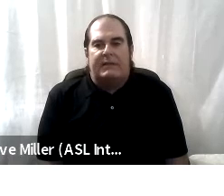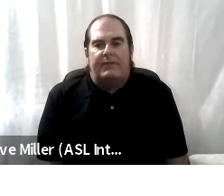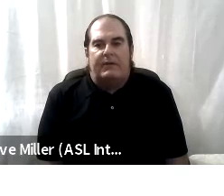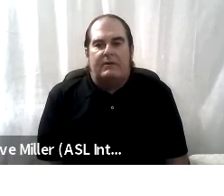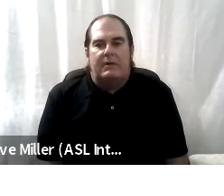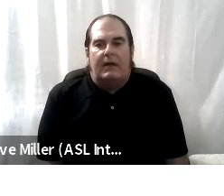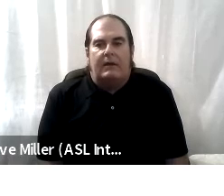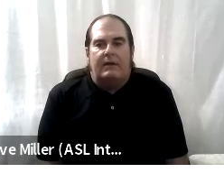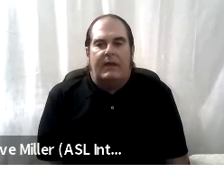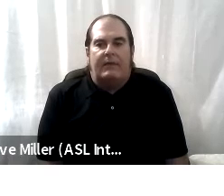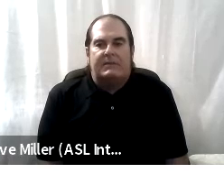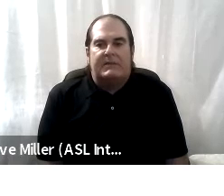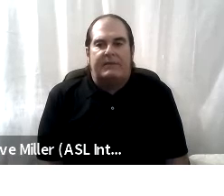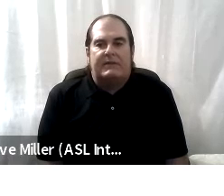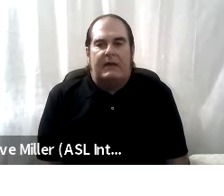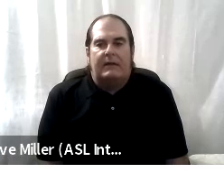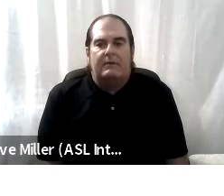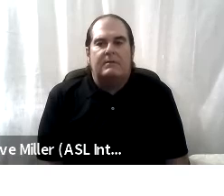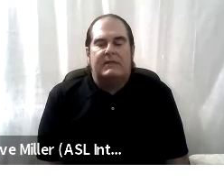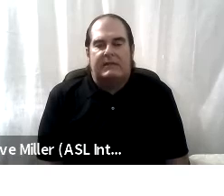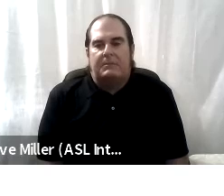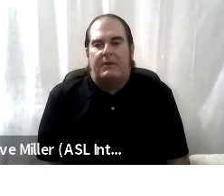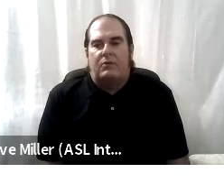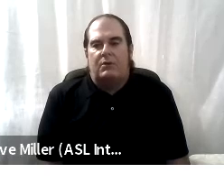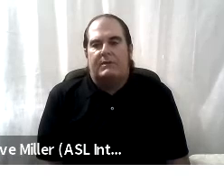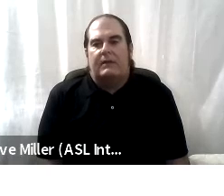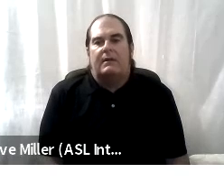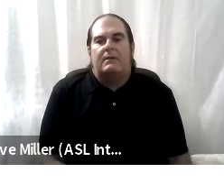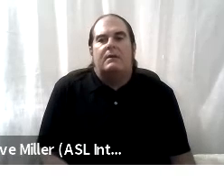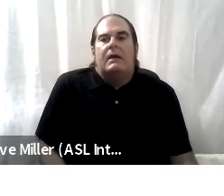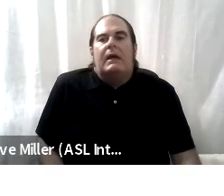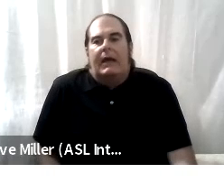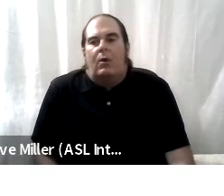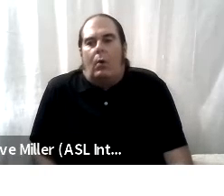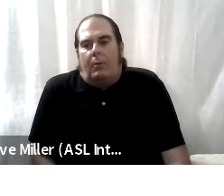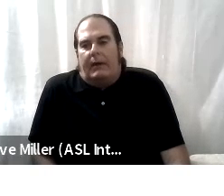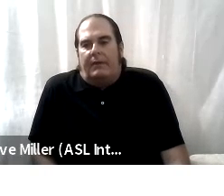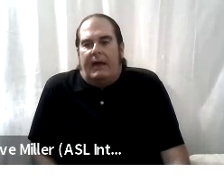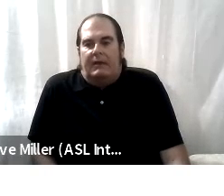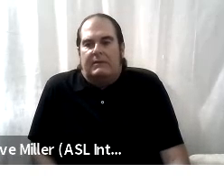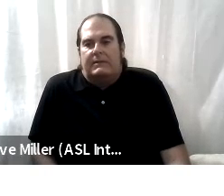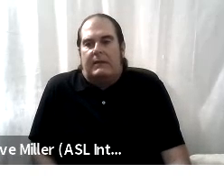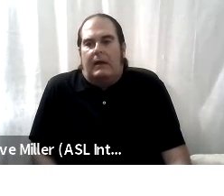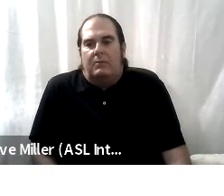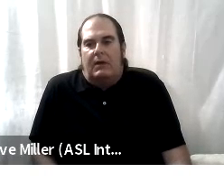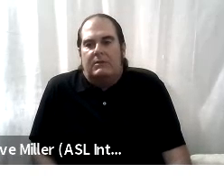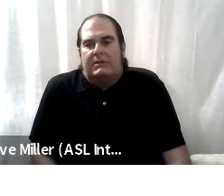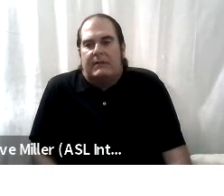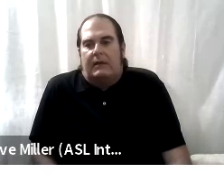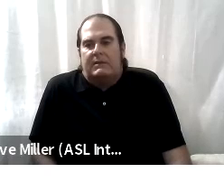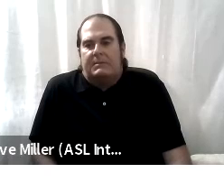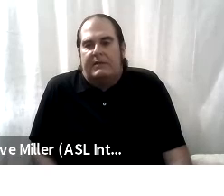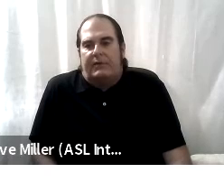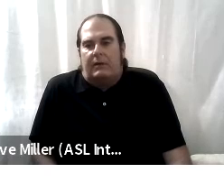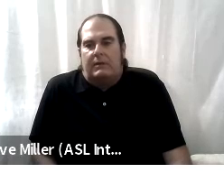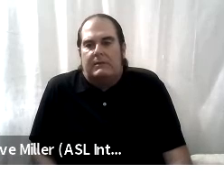specific, like if they have a specific sign system that they're using, then incorporating that into sign. We're not just